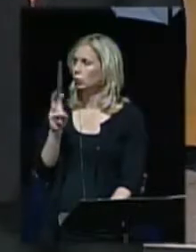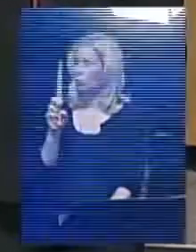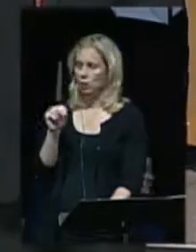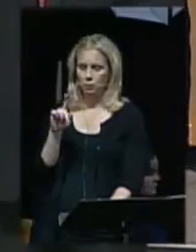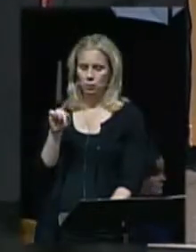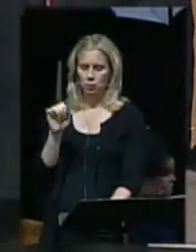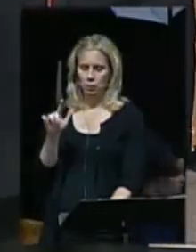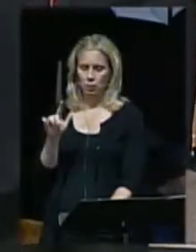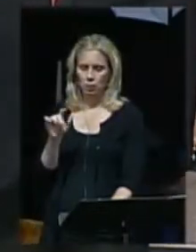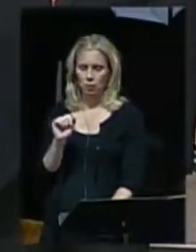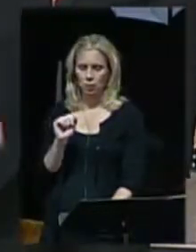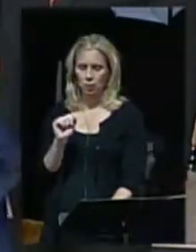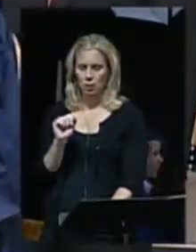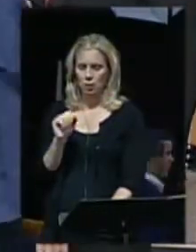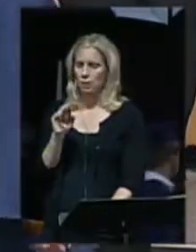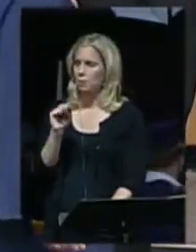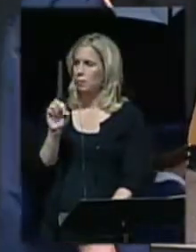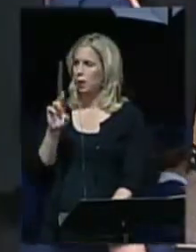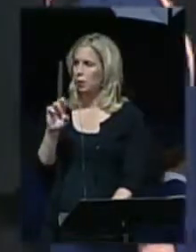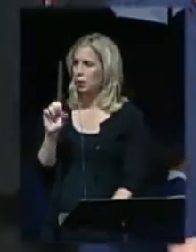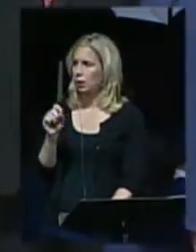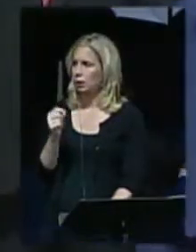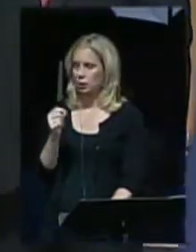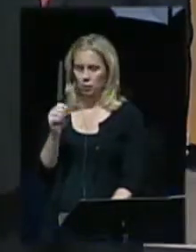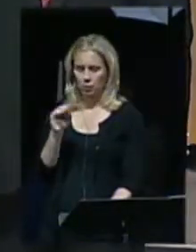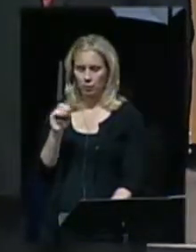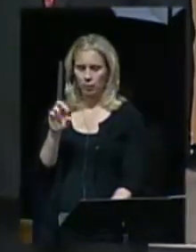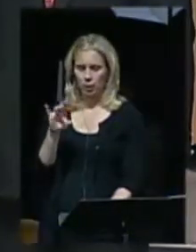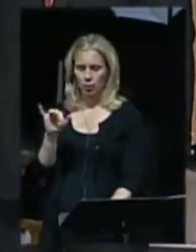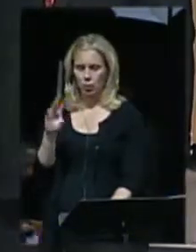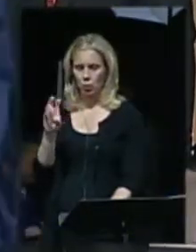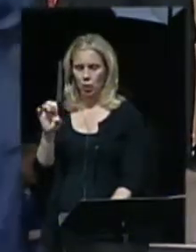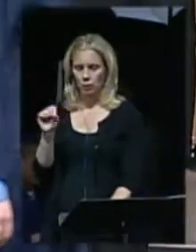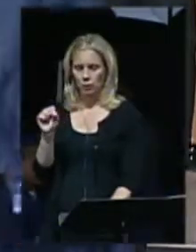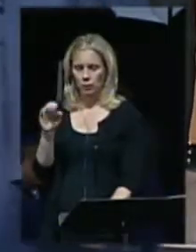Benjamin Wenzel. Mary Westman.